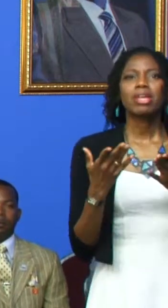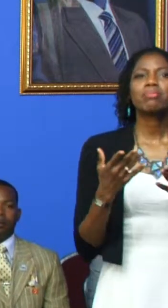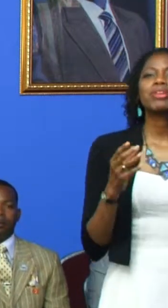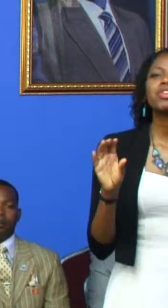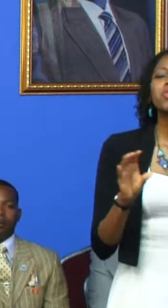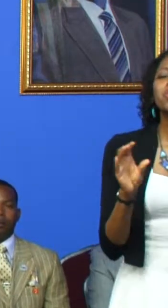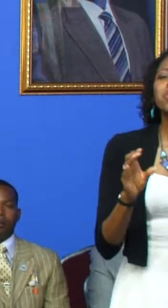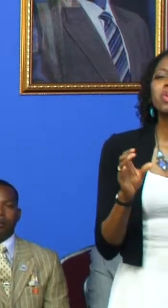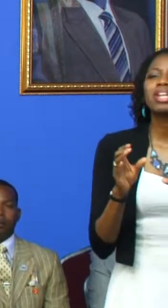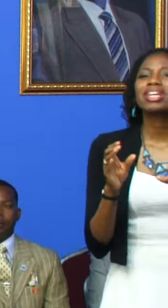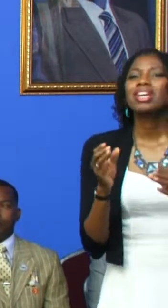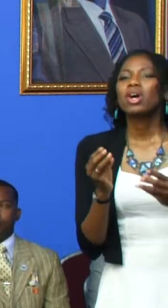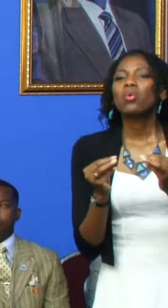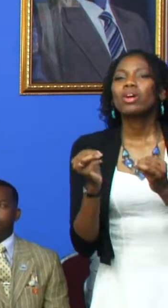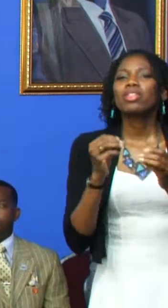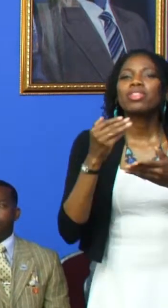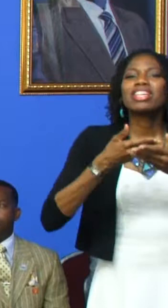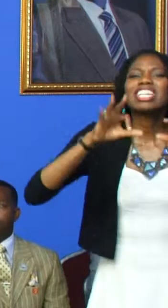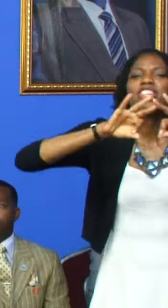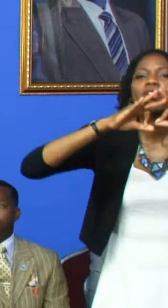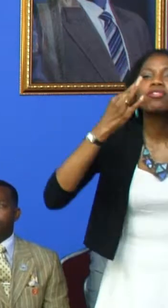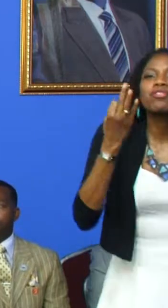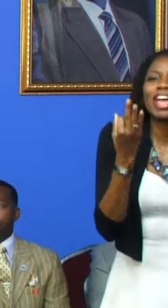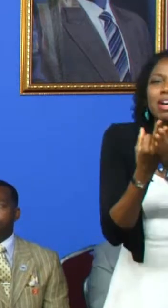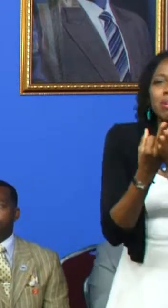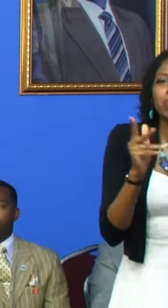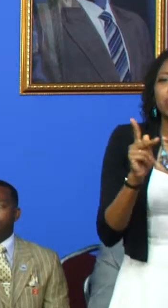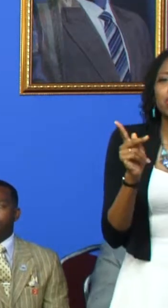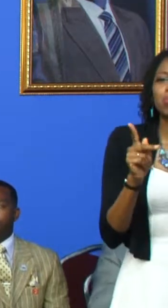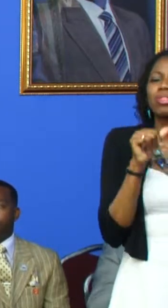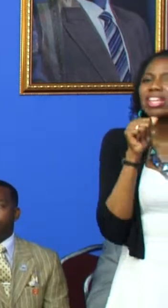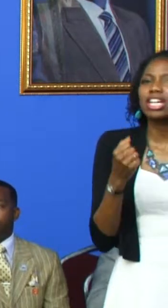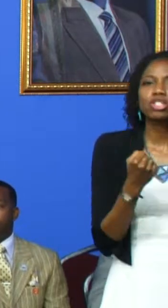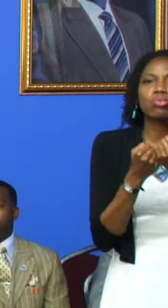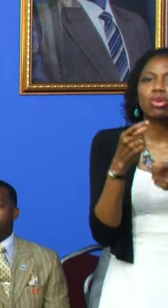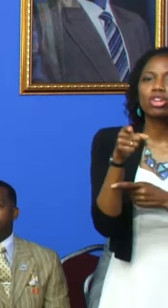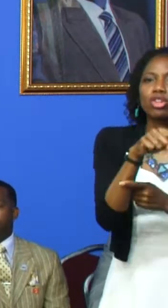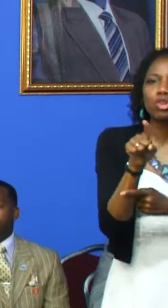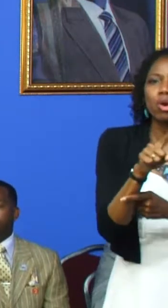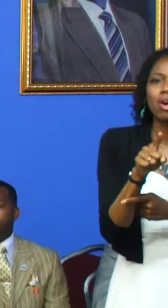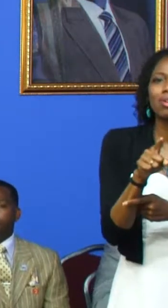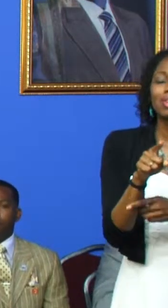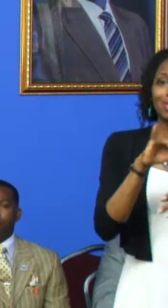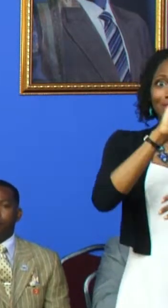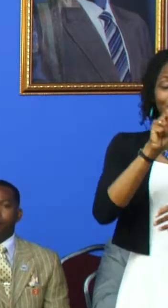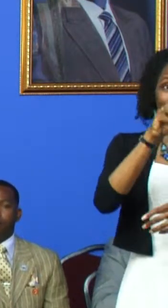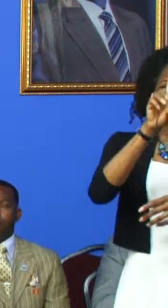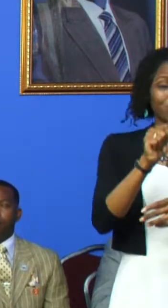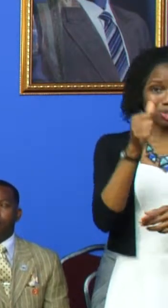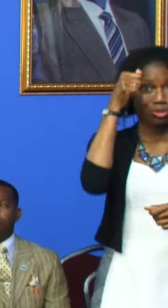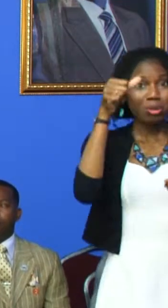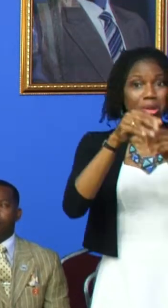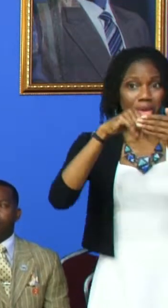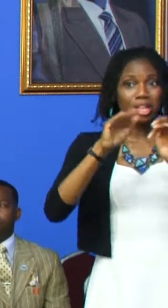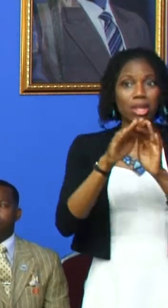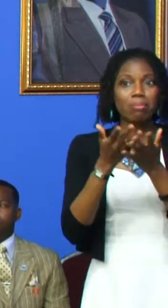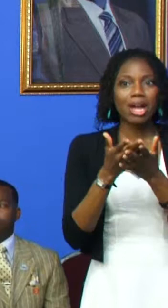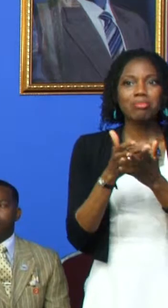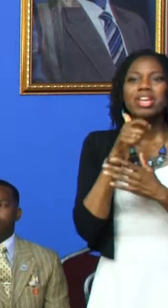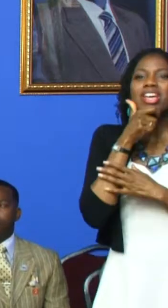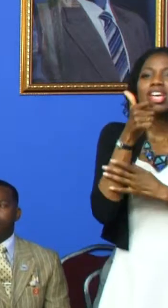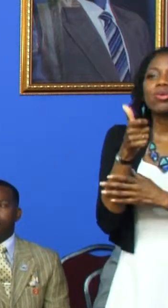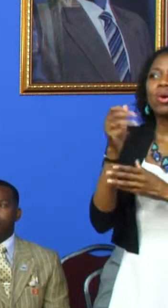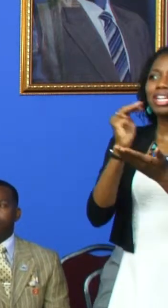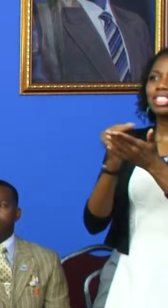in your own family. Judas watched every miracle and betrayed Jesus.